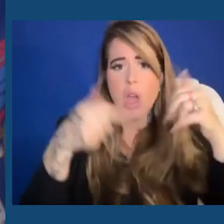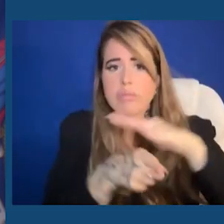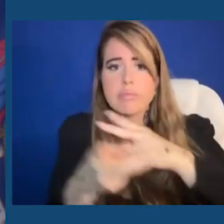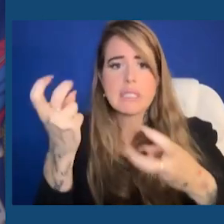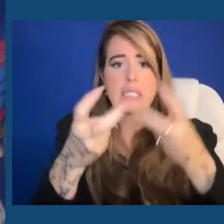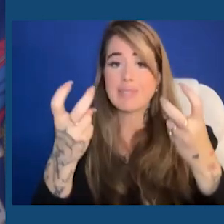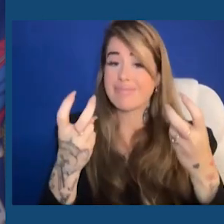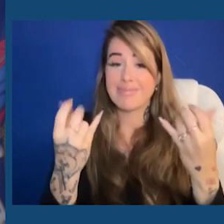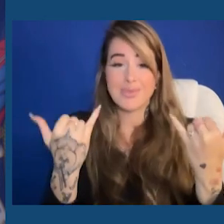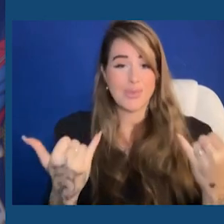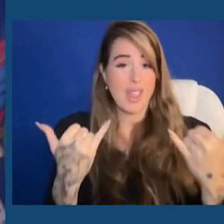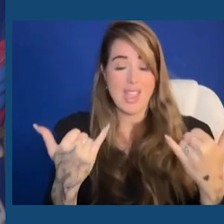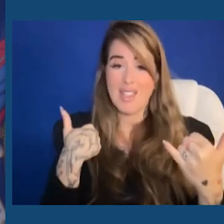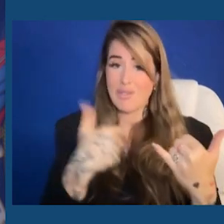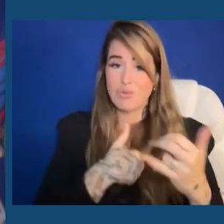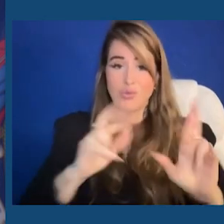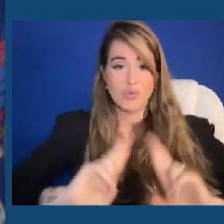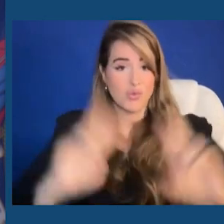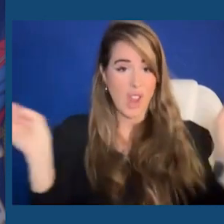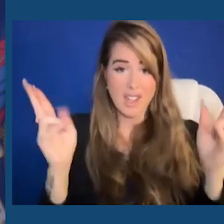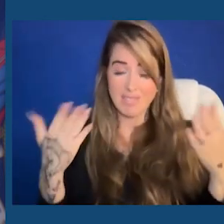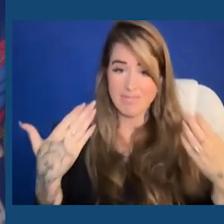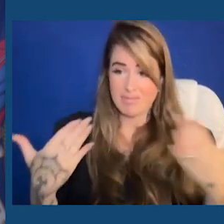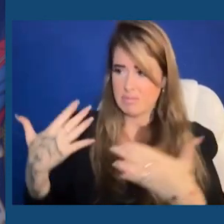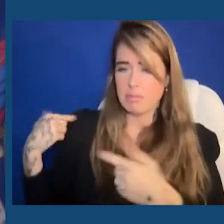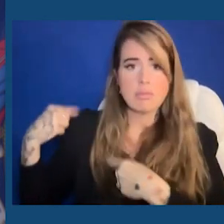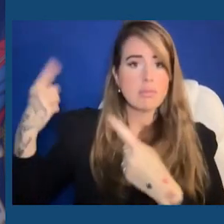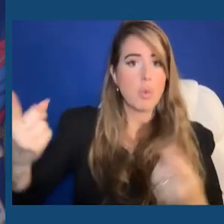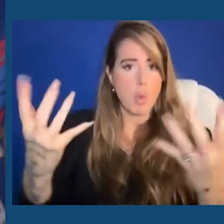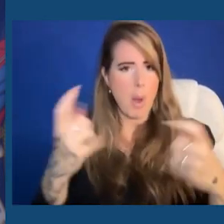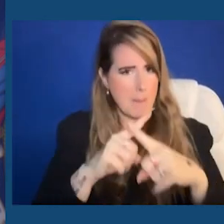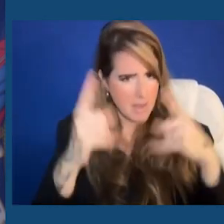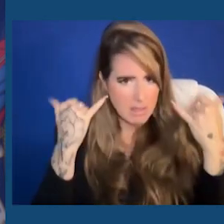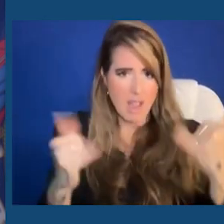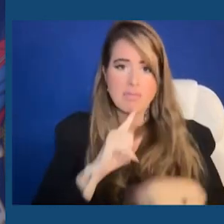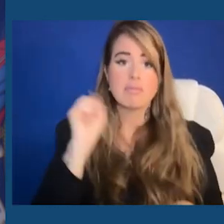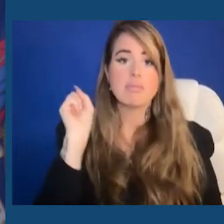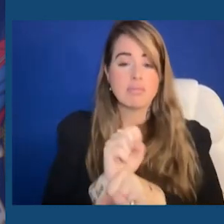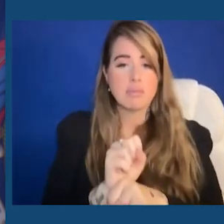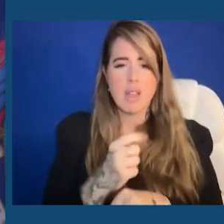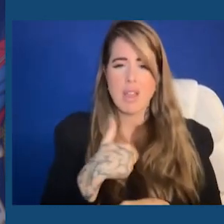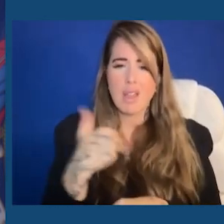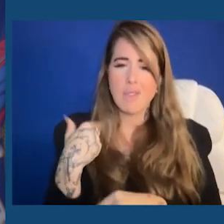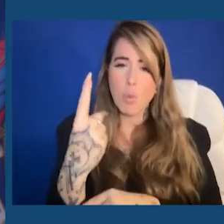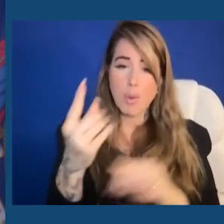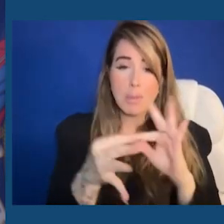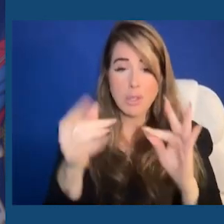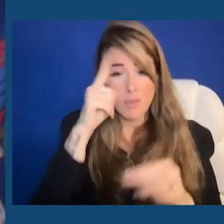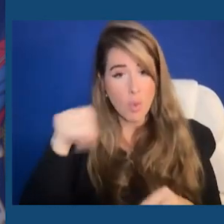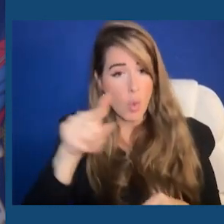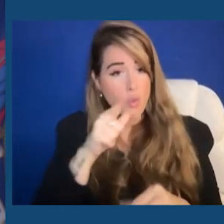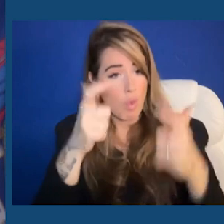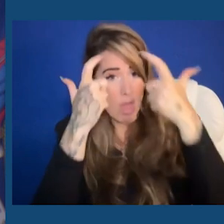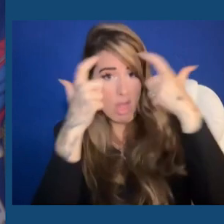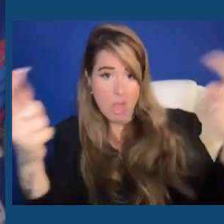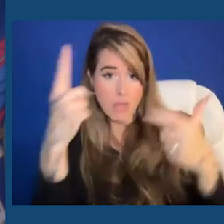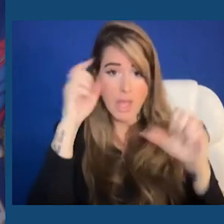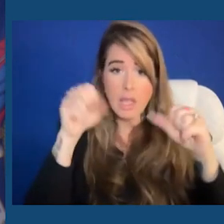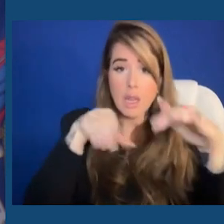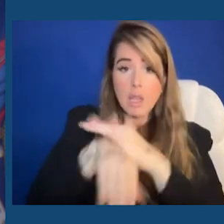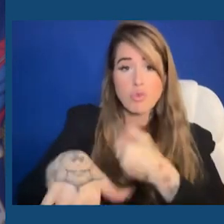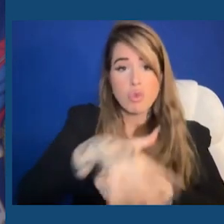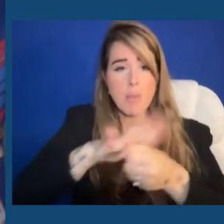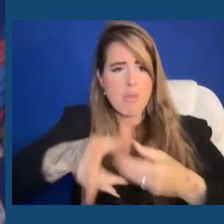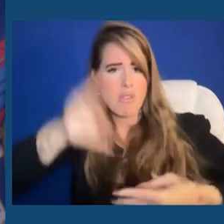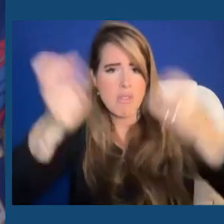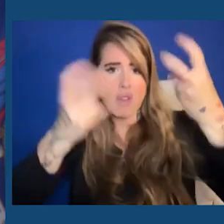arrived. And I have this one message for all these brazen thieves who think they can terrorize our neighborhoods and make you